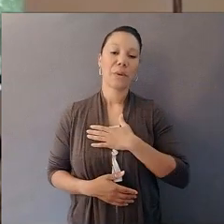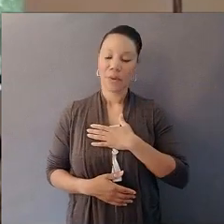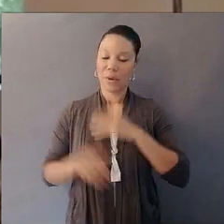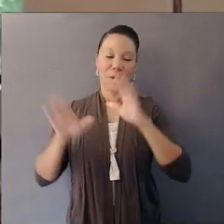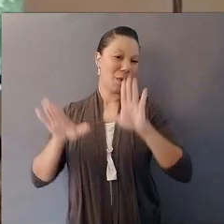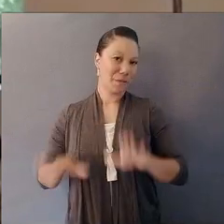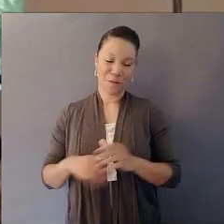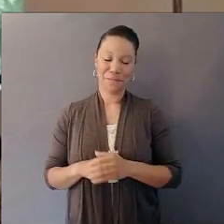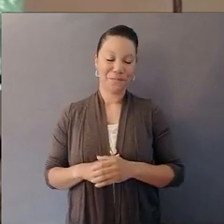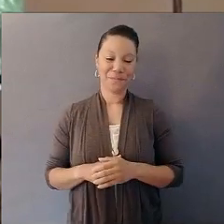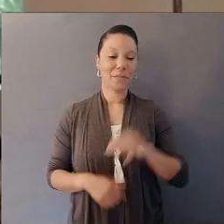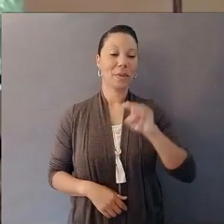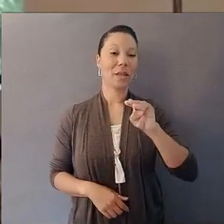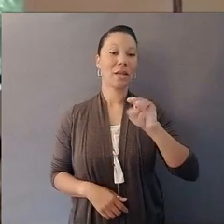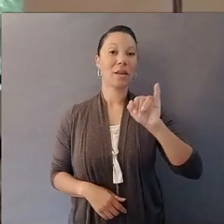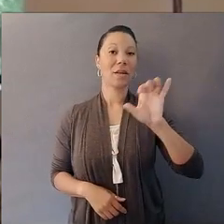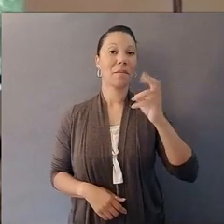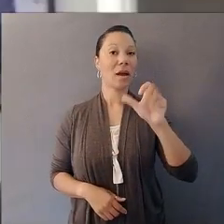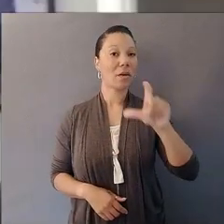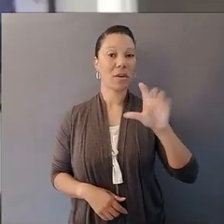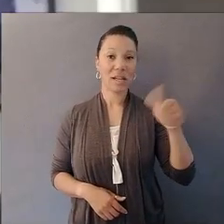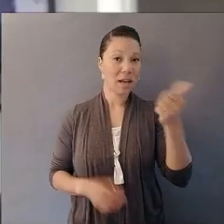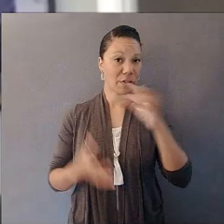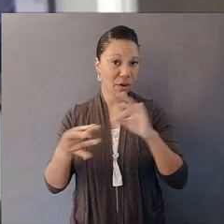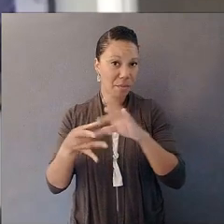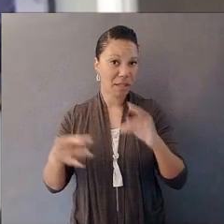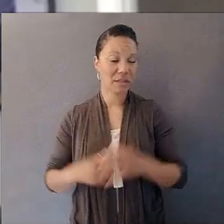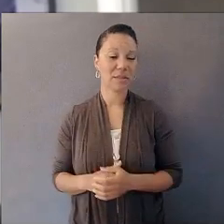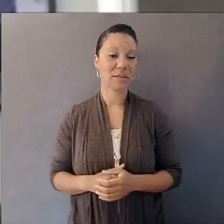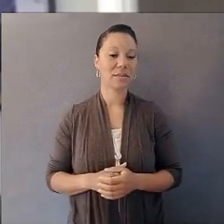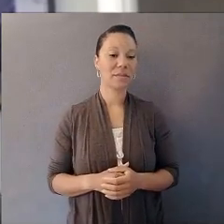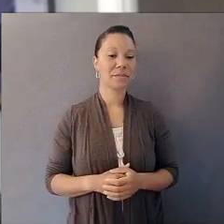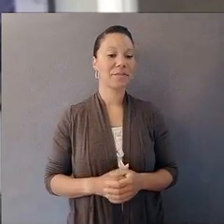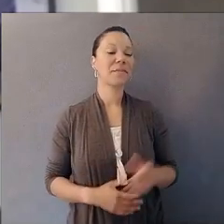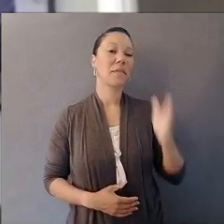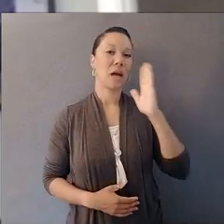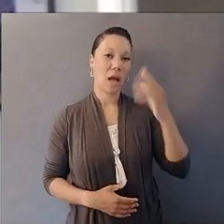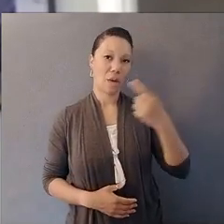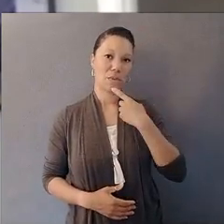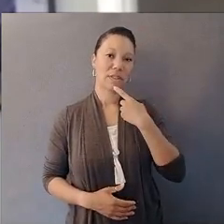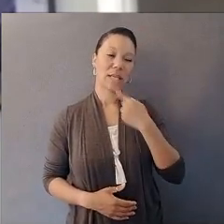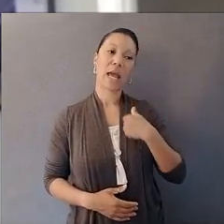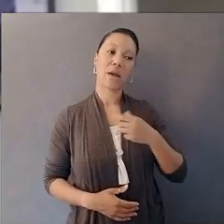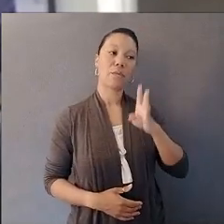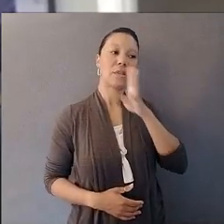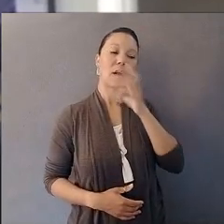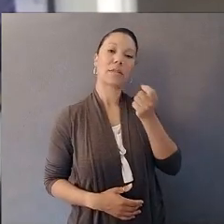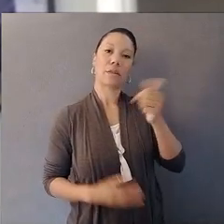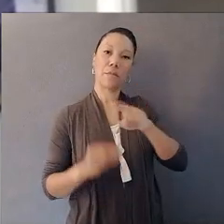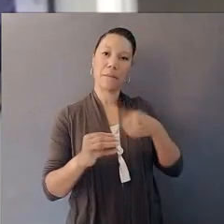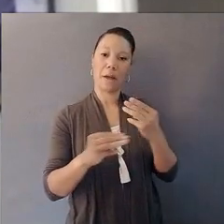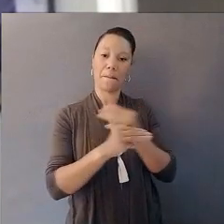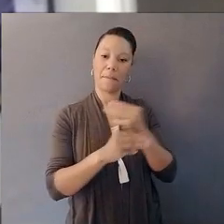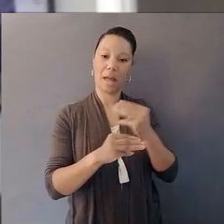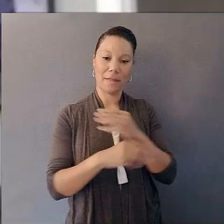there anything else that you'd like to add? I will say, like, since we talked a little bit about math and like students, like math,